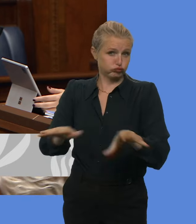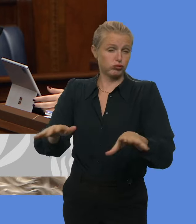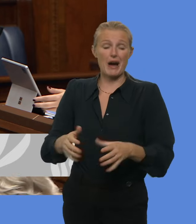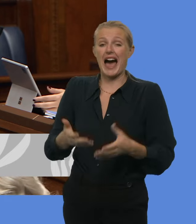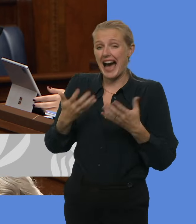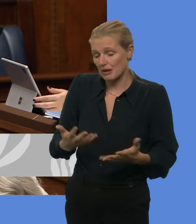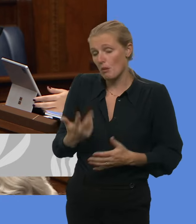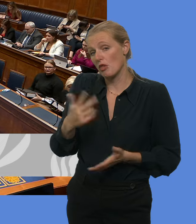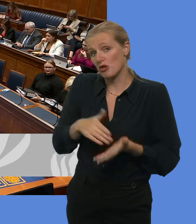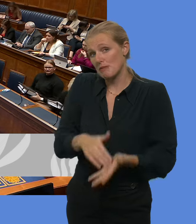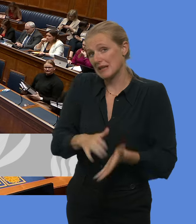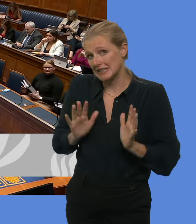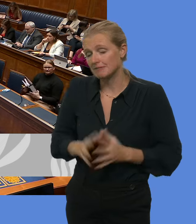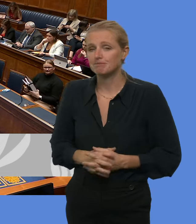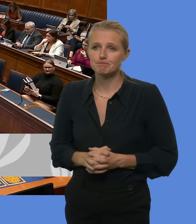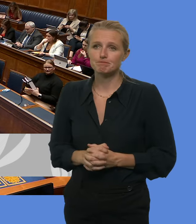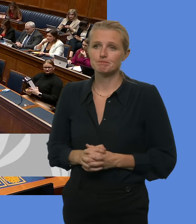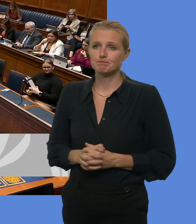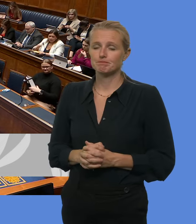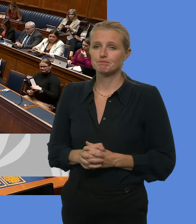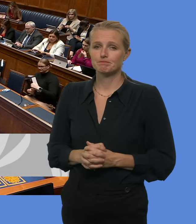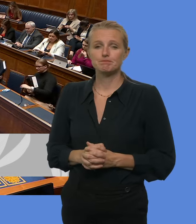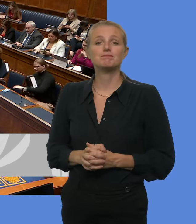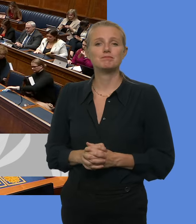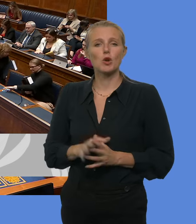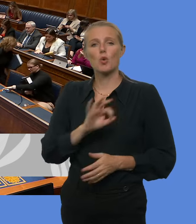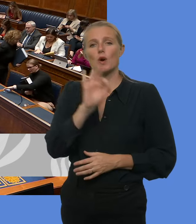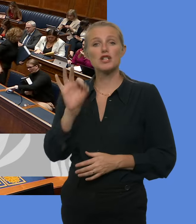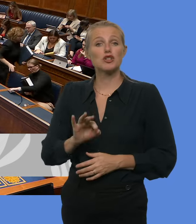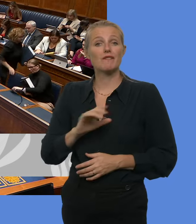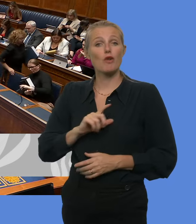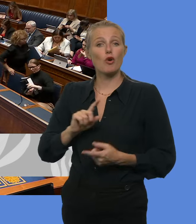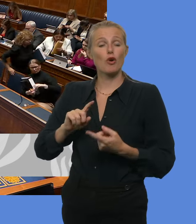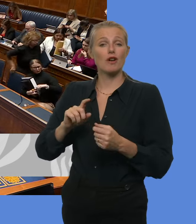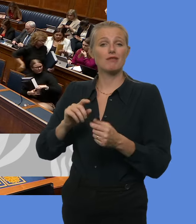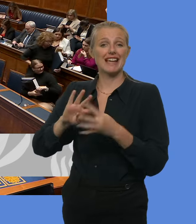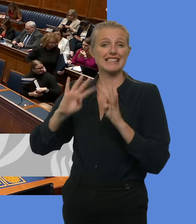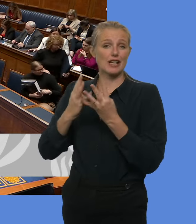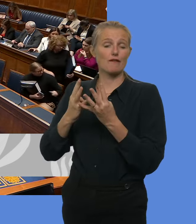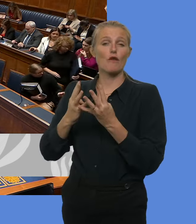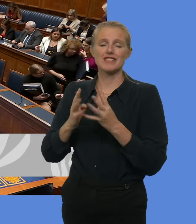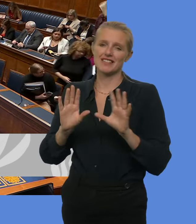budget we're currently working with. That concludes questions to the Executive Office.